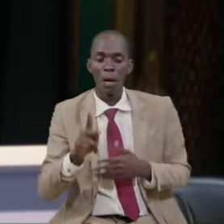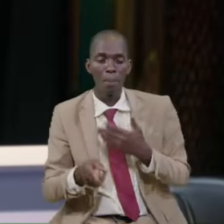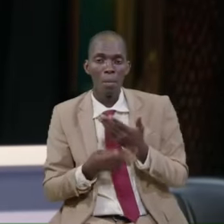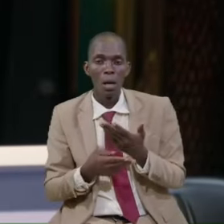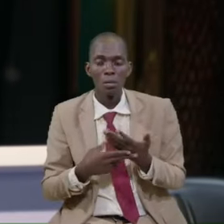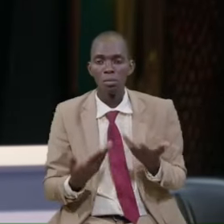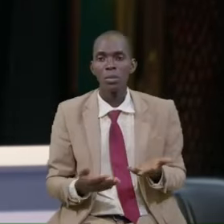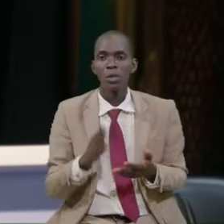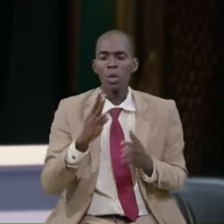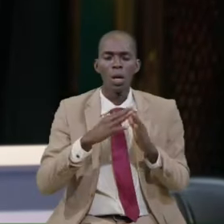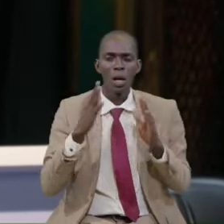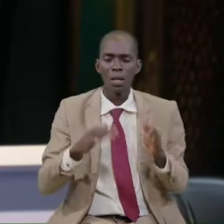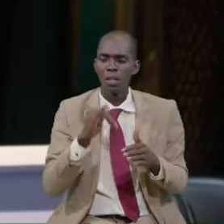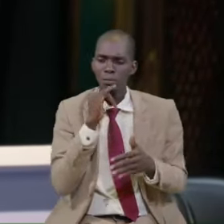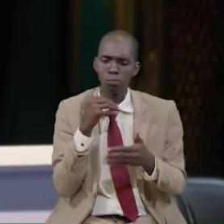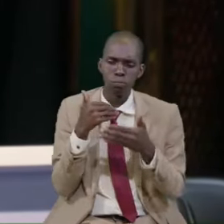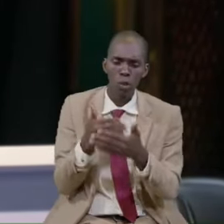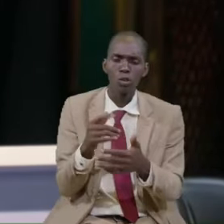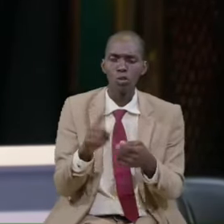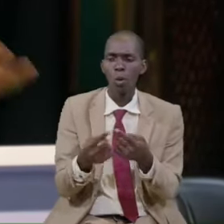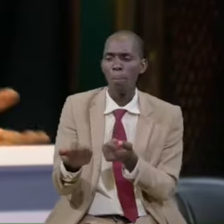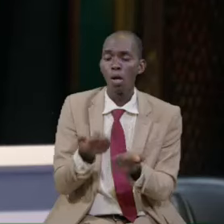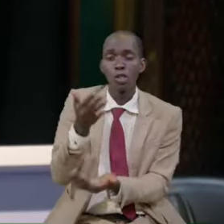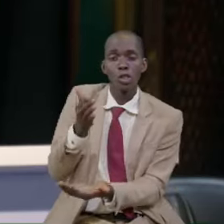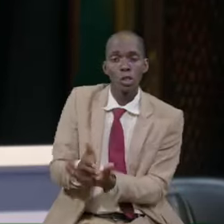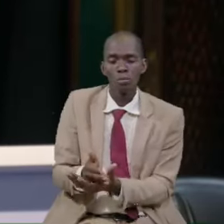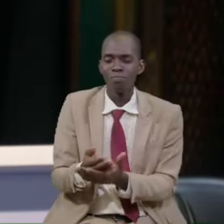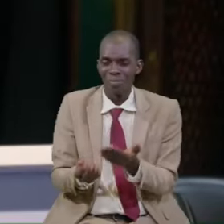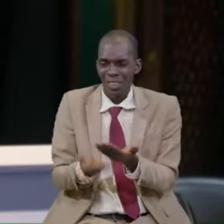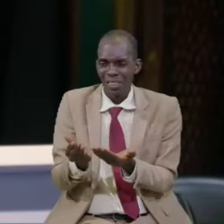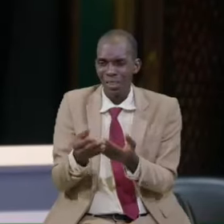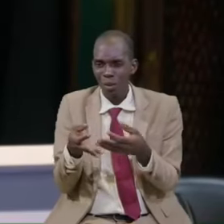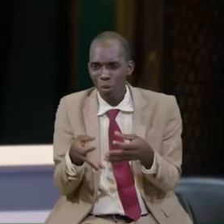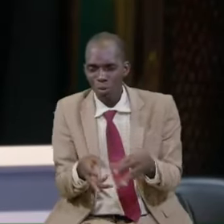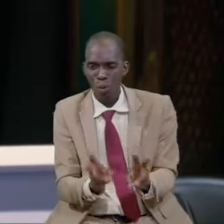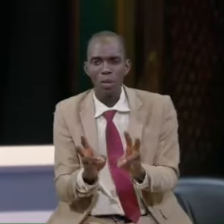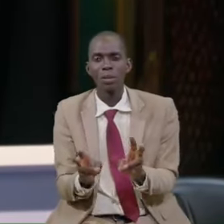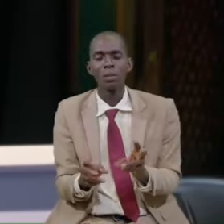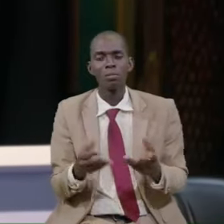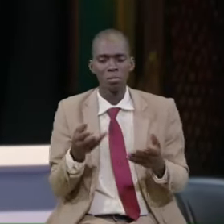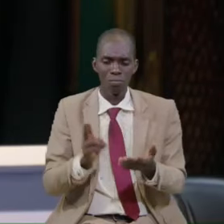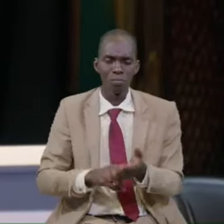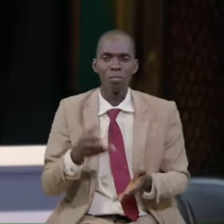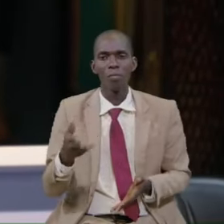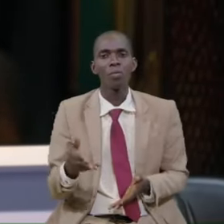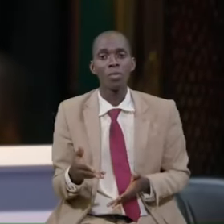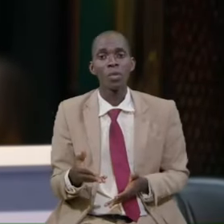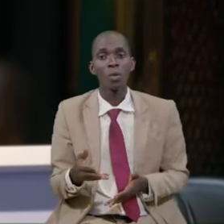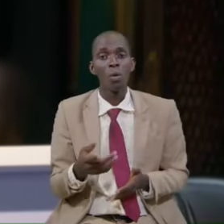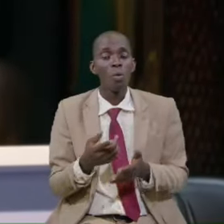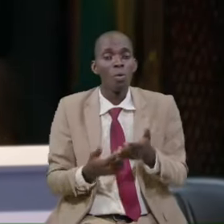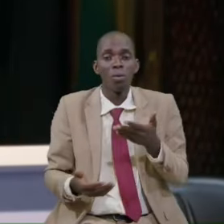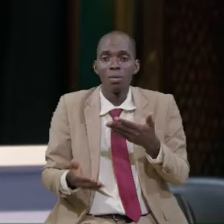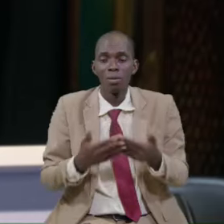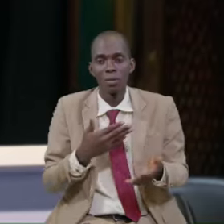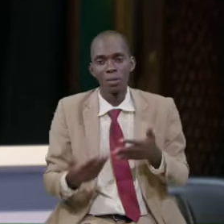know. And then if there's any name they call you, Mama this, Papa this, oh boy, or whatever name they call you,